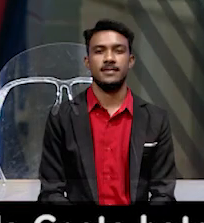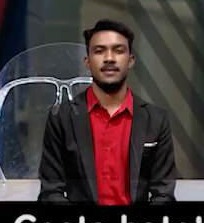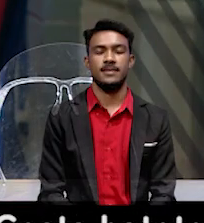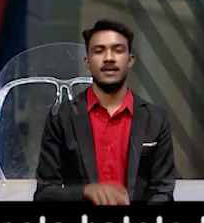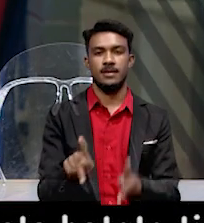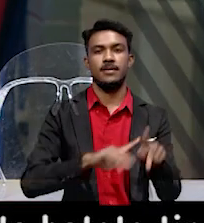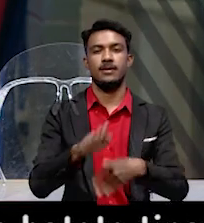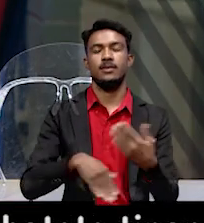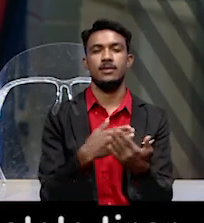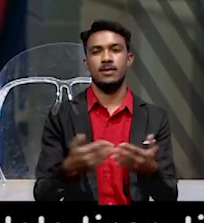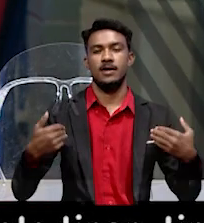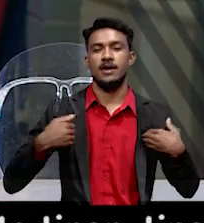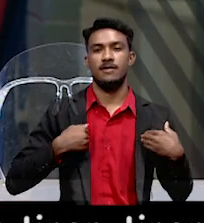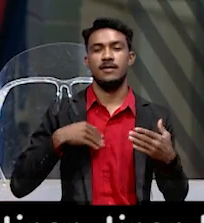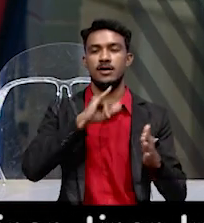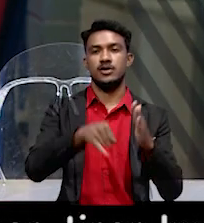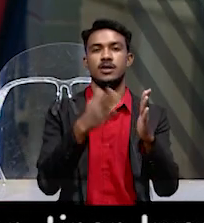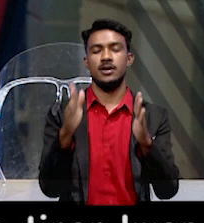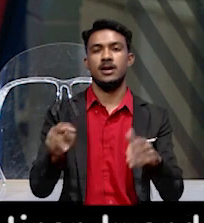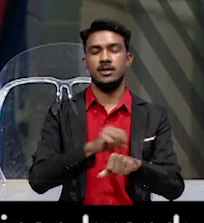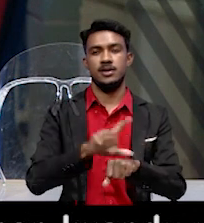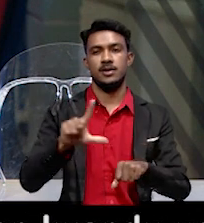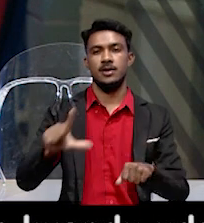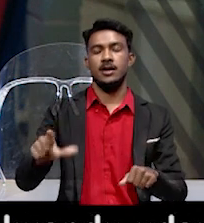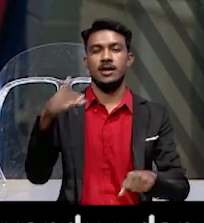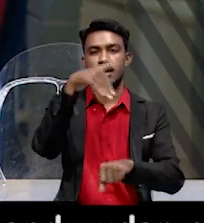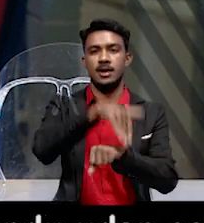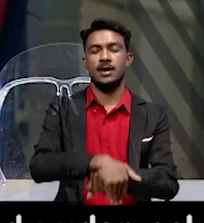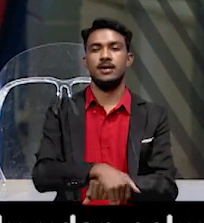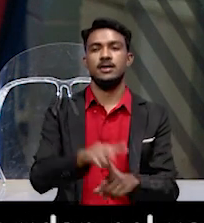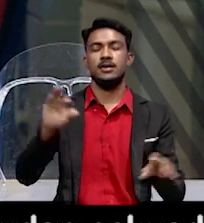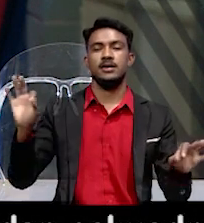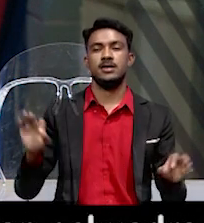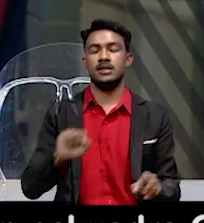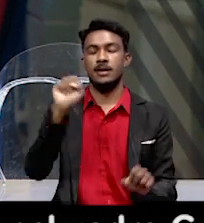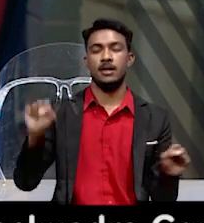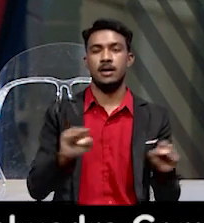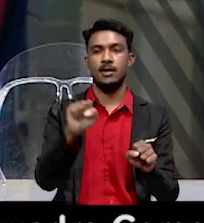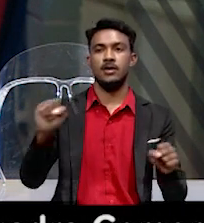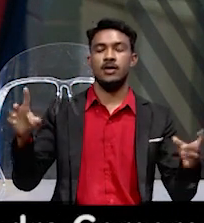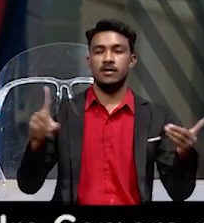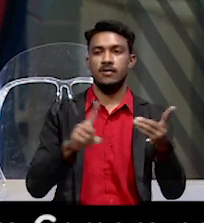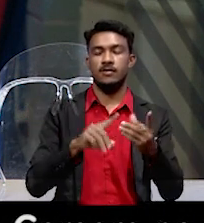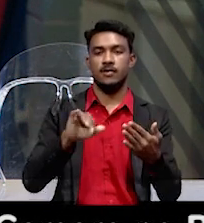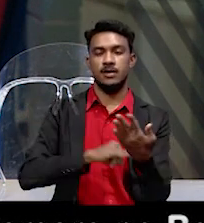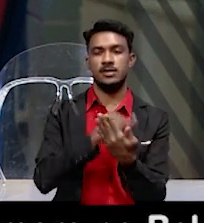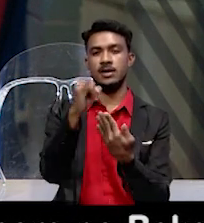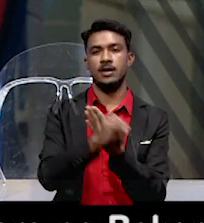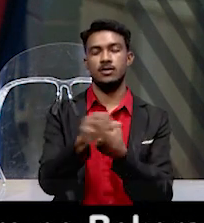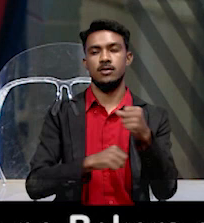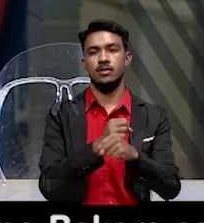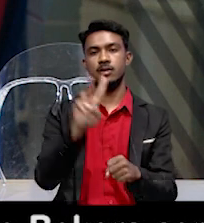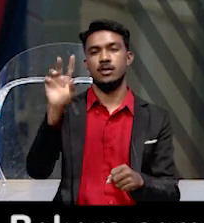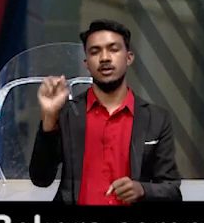Telespectadores, ia Jornal Nasional edição Horikalang, sábado lorong walu fulan janeiro em Rua Ronulo Resing Rua, GMN